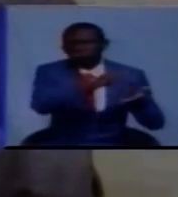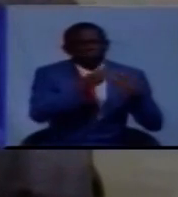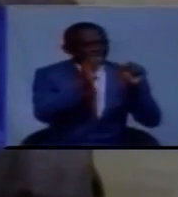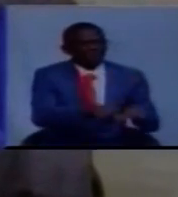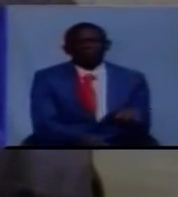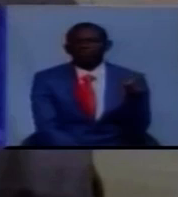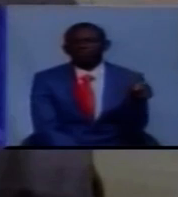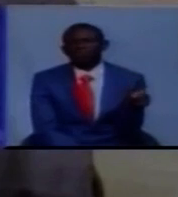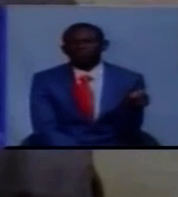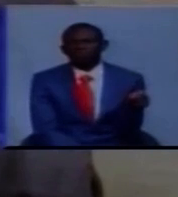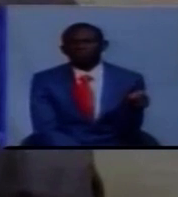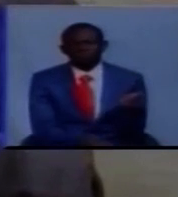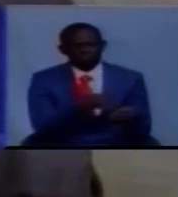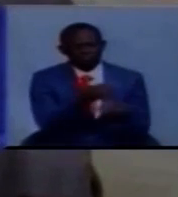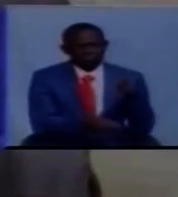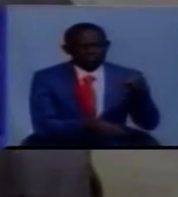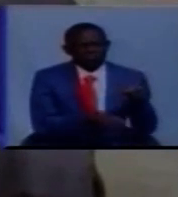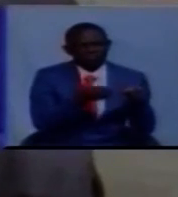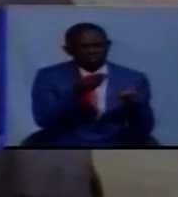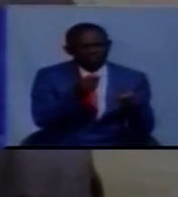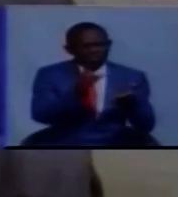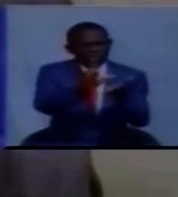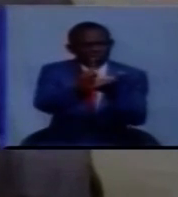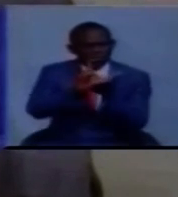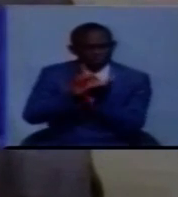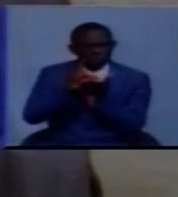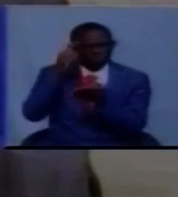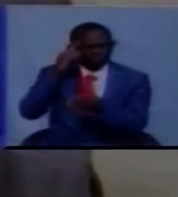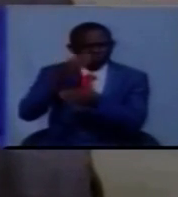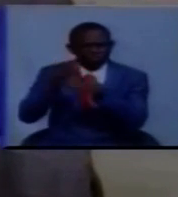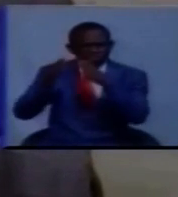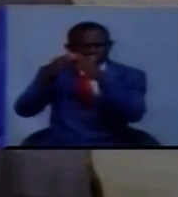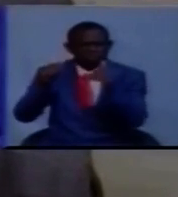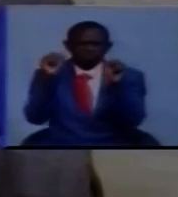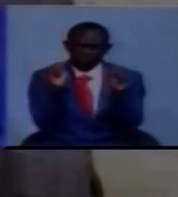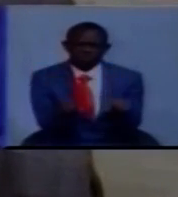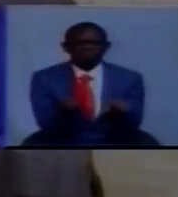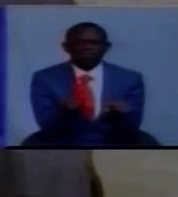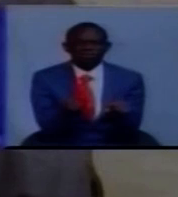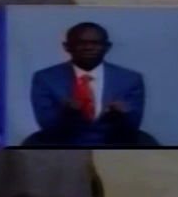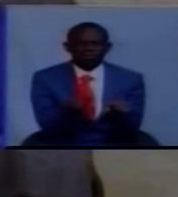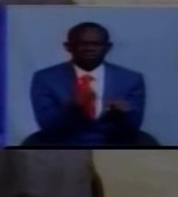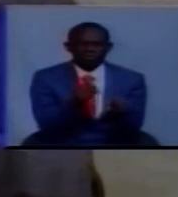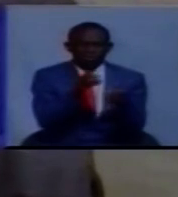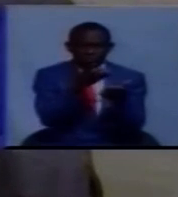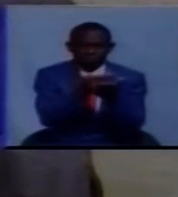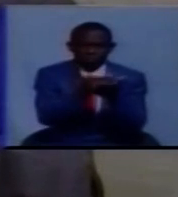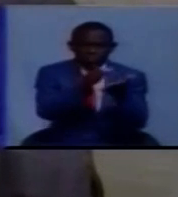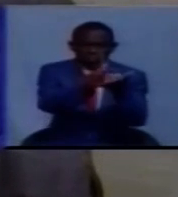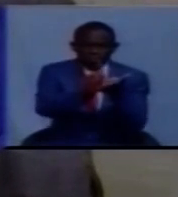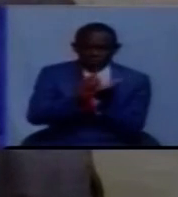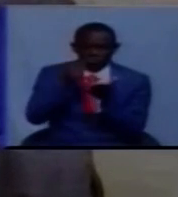to access mortgage. And mortgage on the average is supposed to be 25 years repayment period. You know, by the